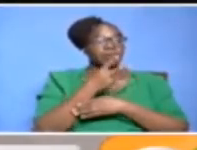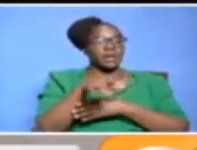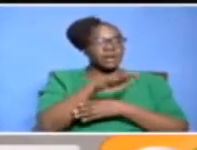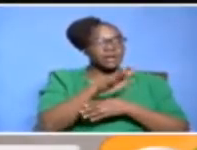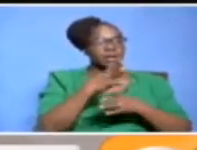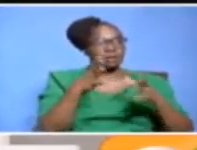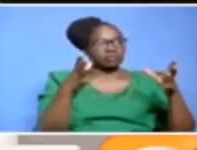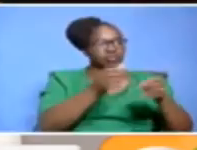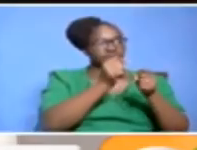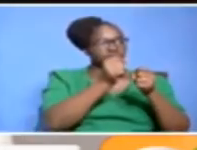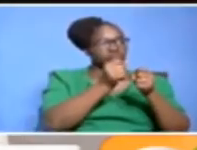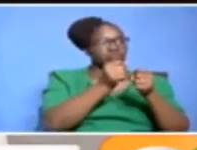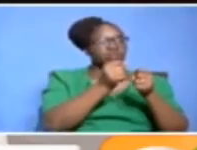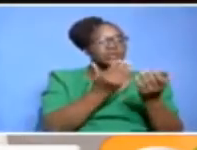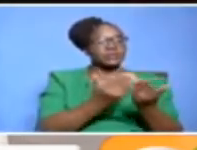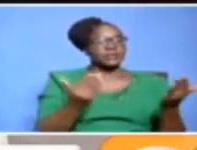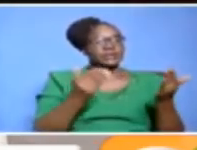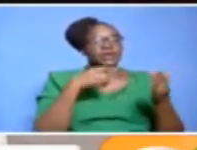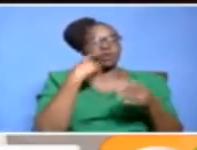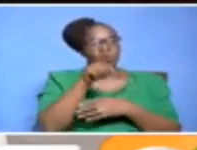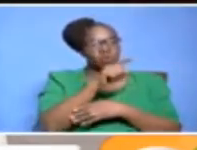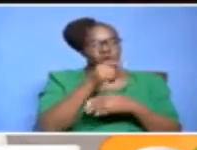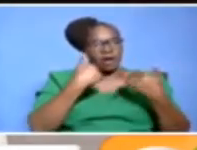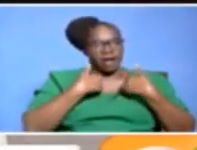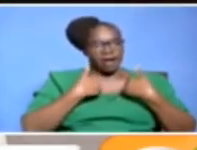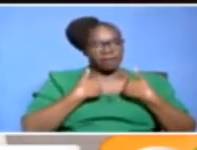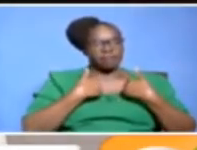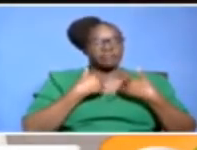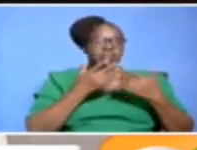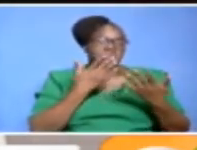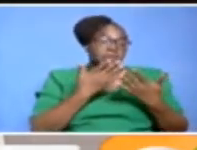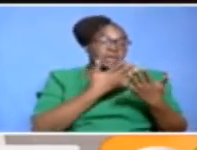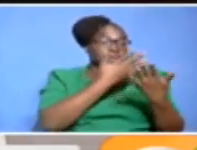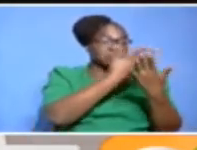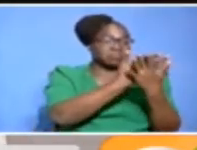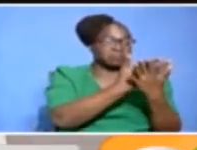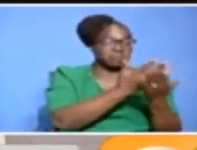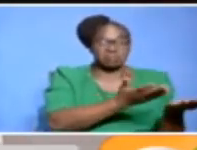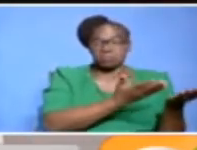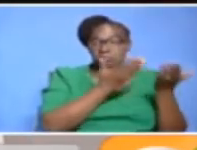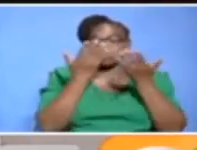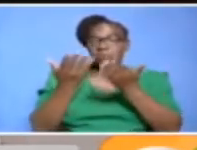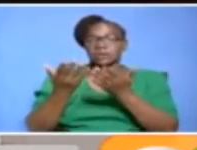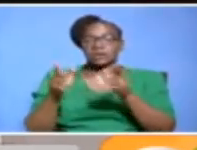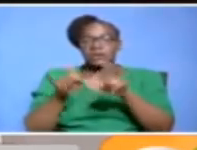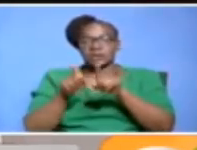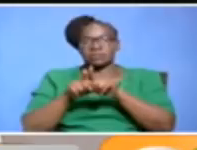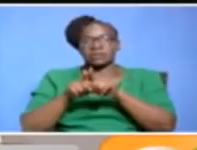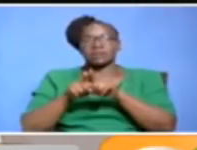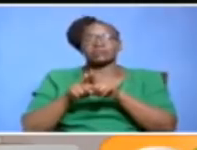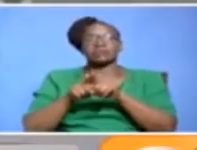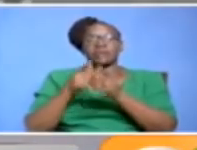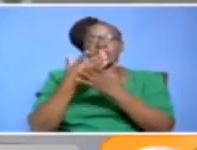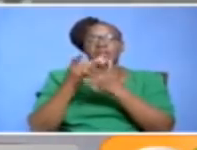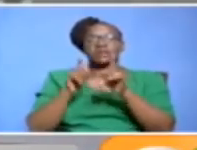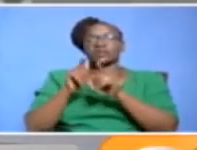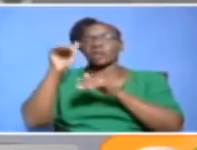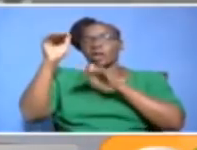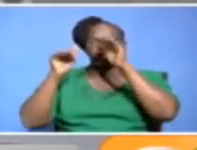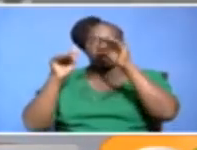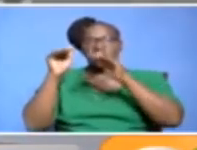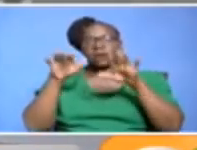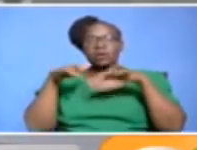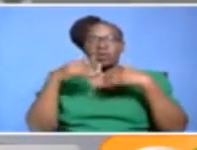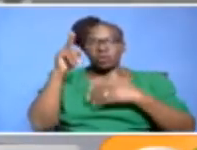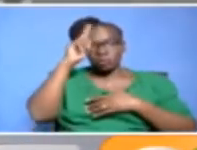now of child offenders, oftentimes there have been reports of children being put in the same cells as adults, police